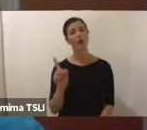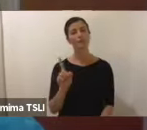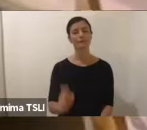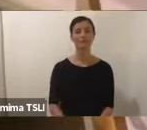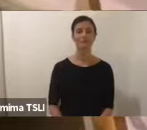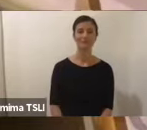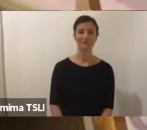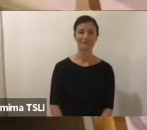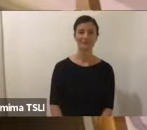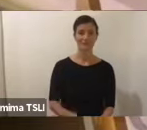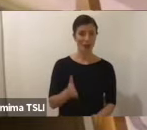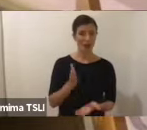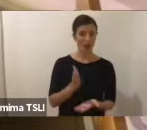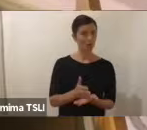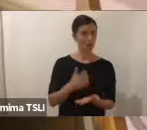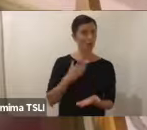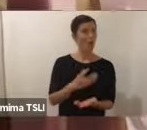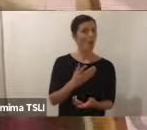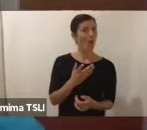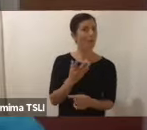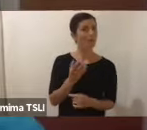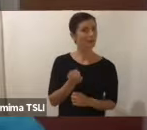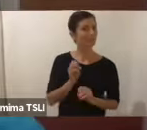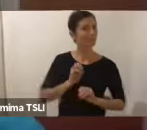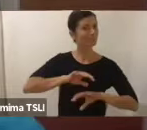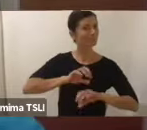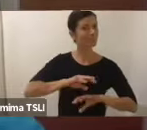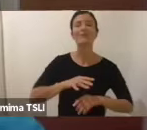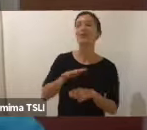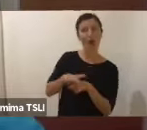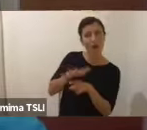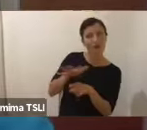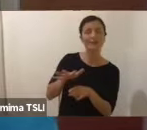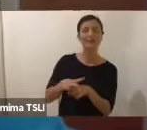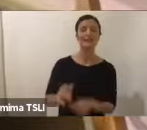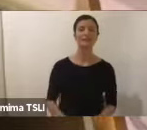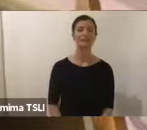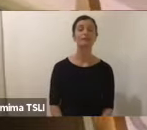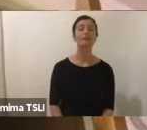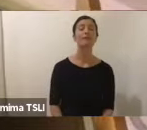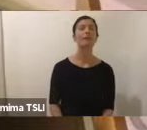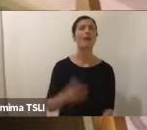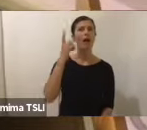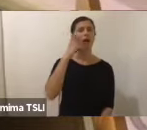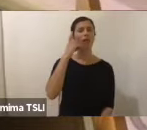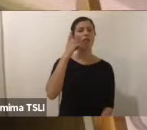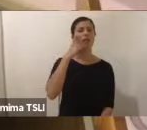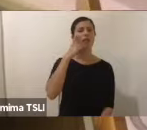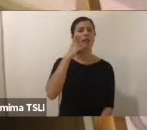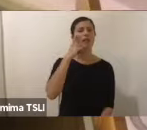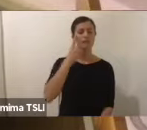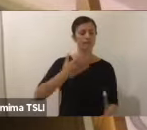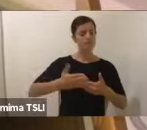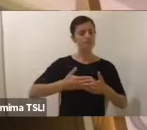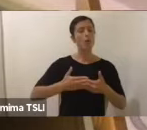are you sure you want me to speak of course joke um i think a lot more um discussion is